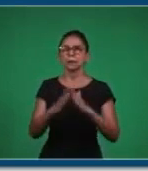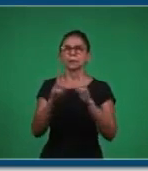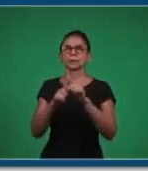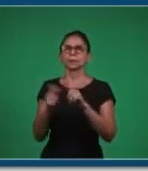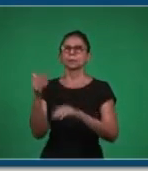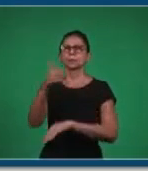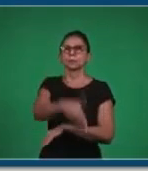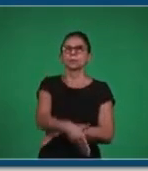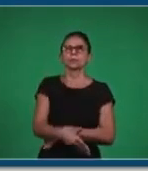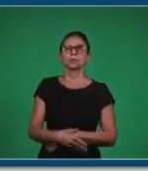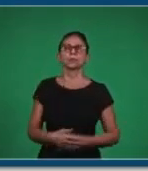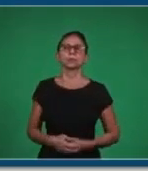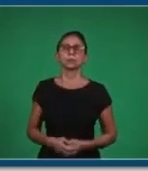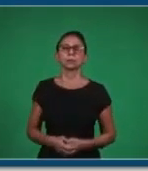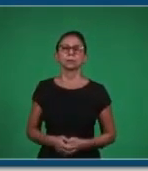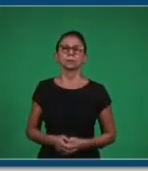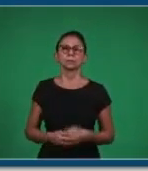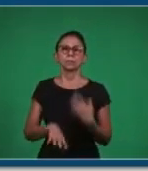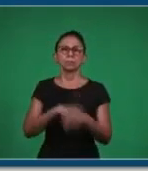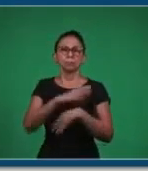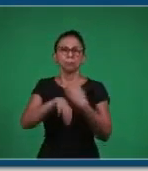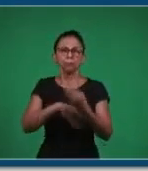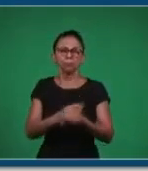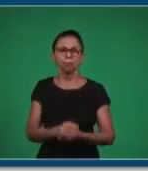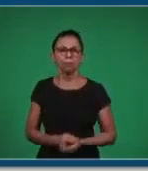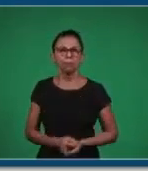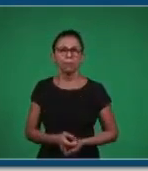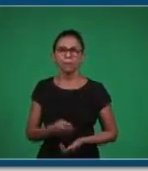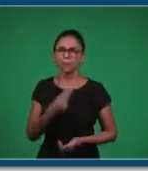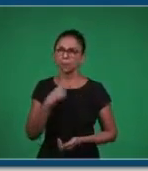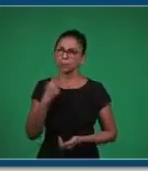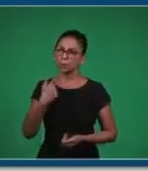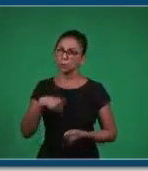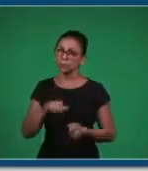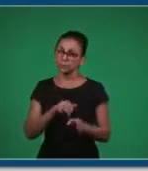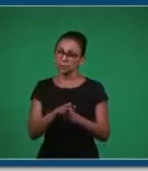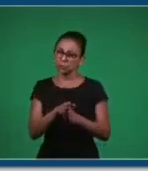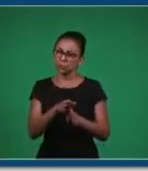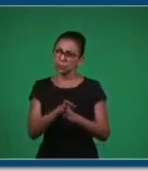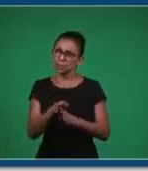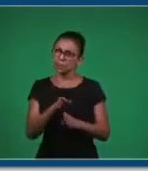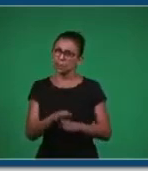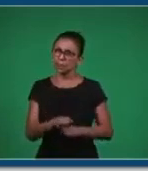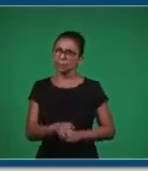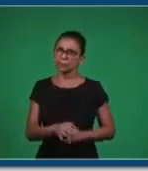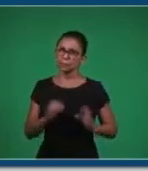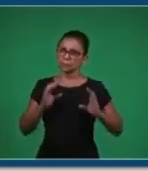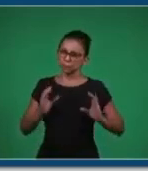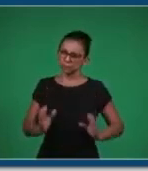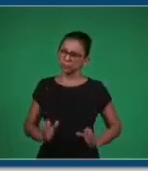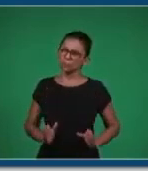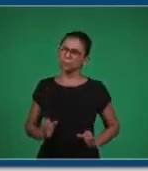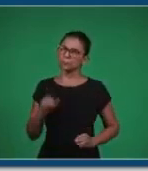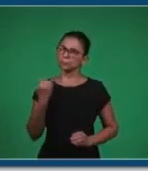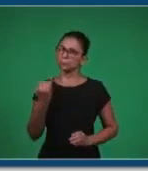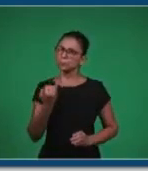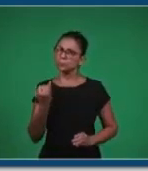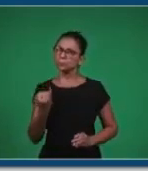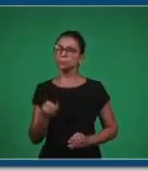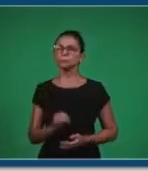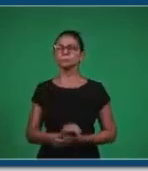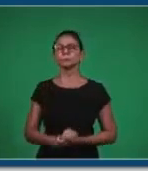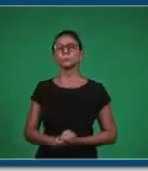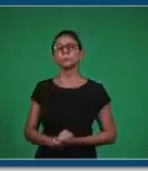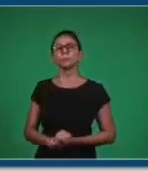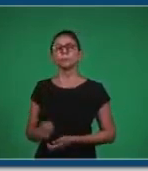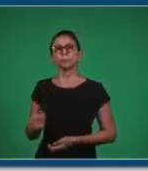It all has an order. We cannot come to the church and do whatever we want. We need to instruct our children. The